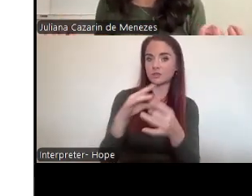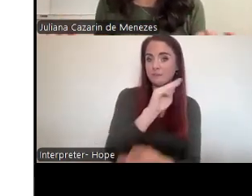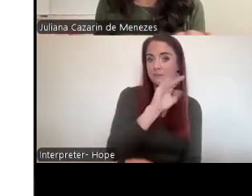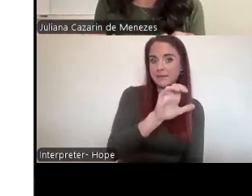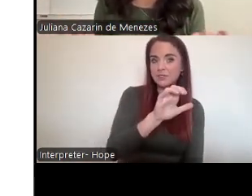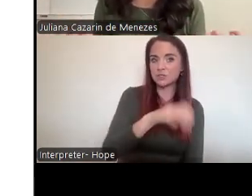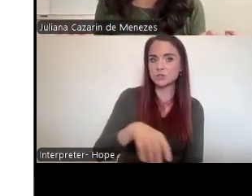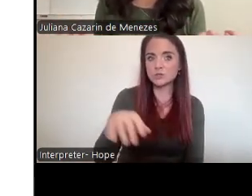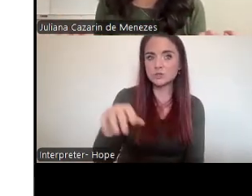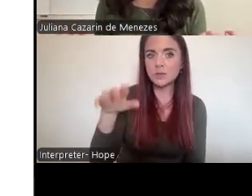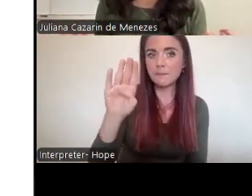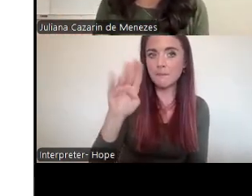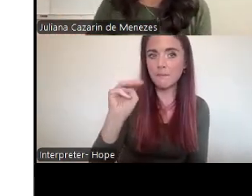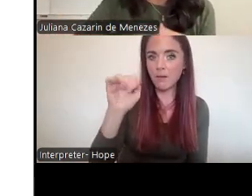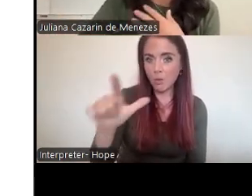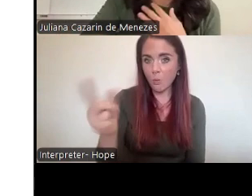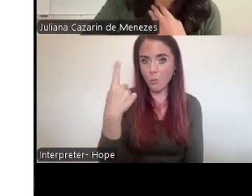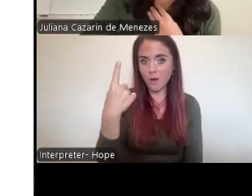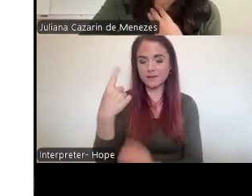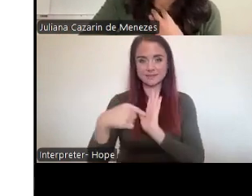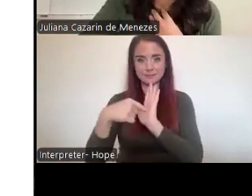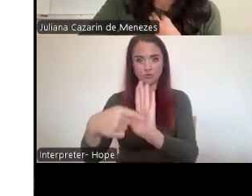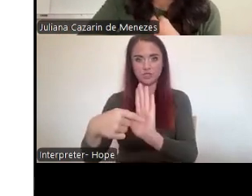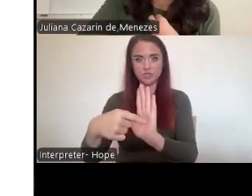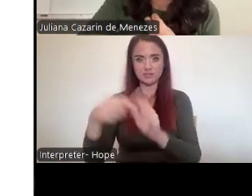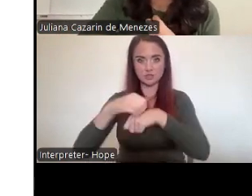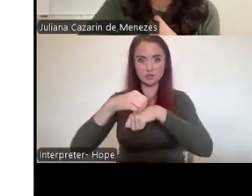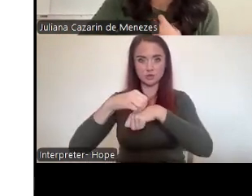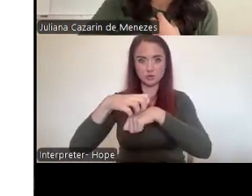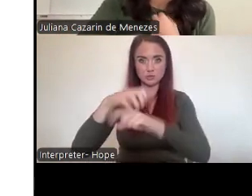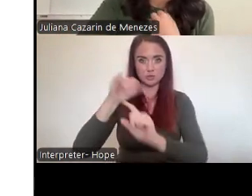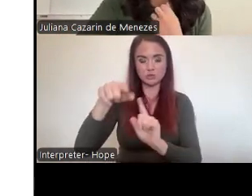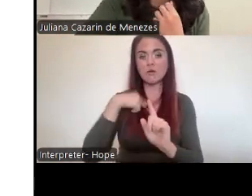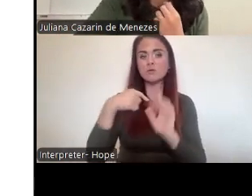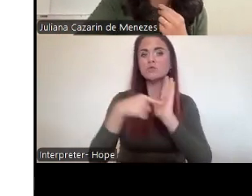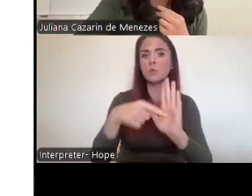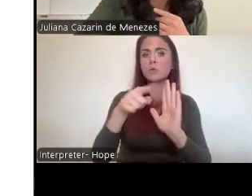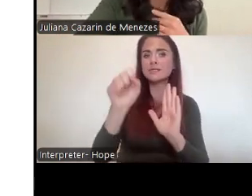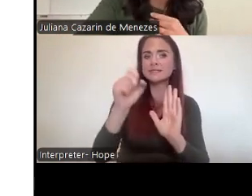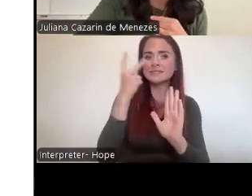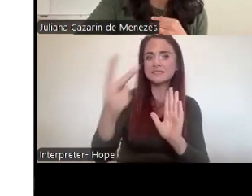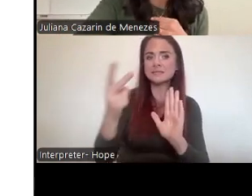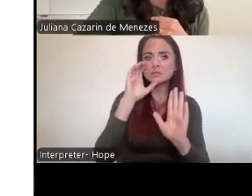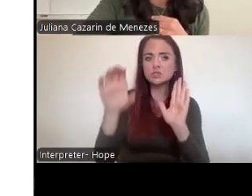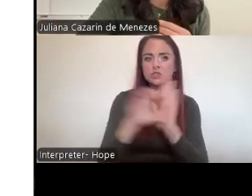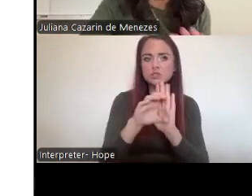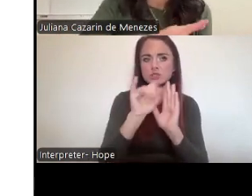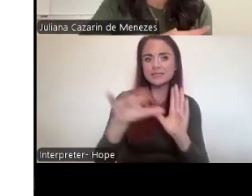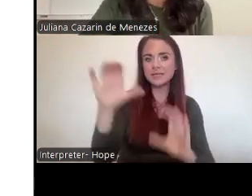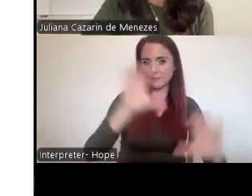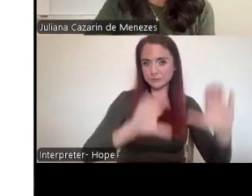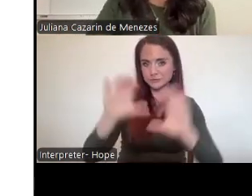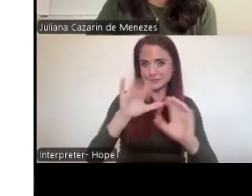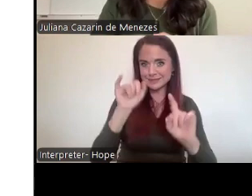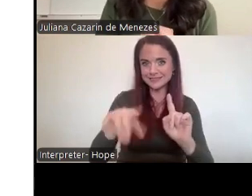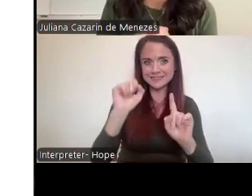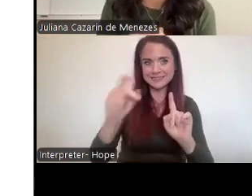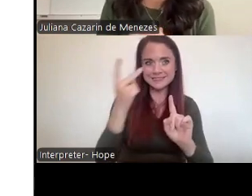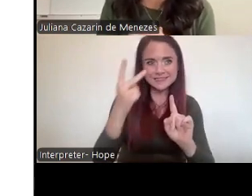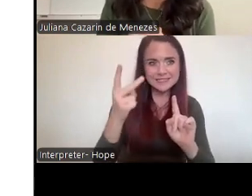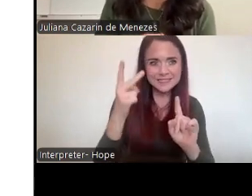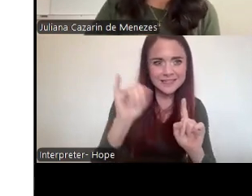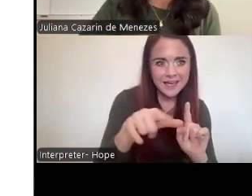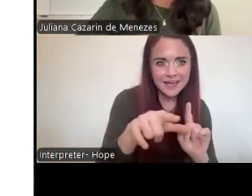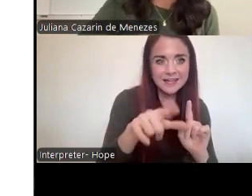BMAL1 expression in lung tumors. Here I'm showing to you a immunohistochemistry, which is a slice of